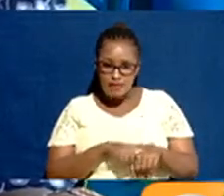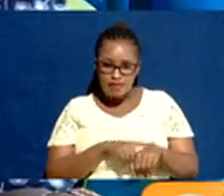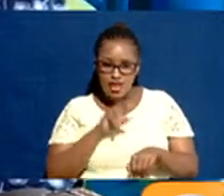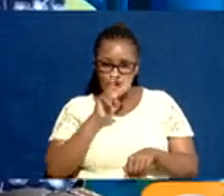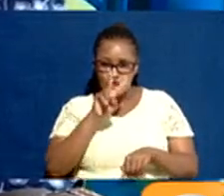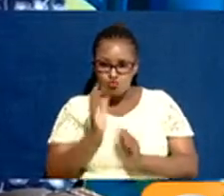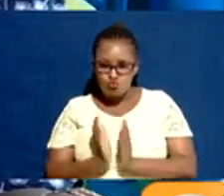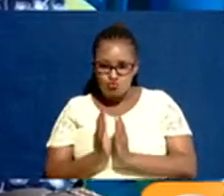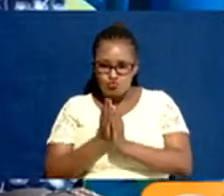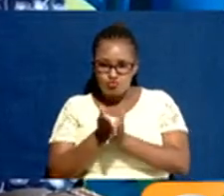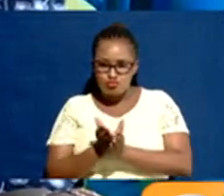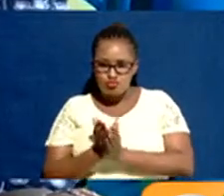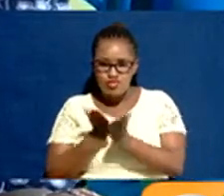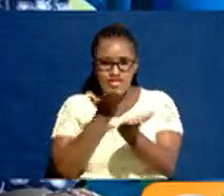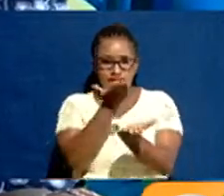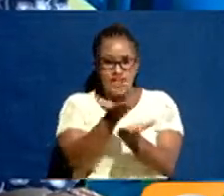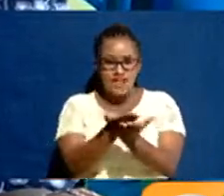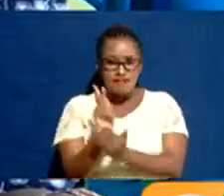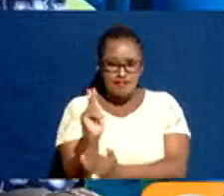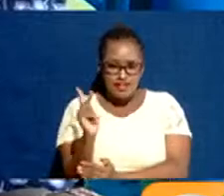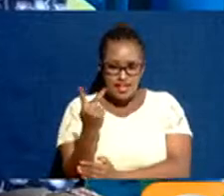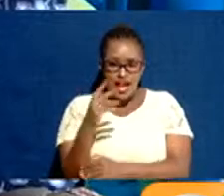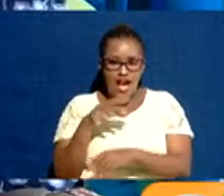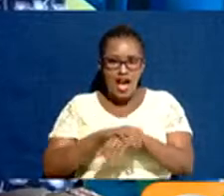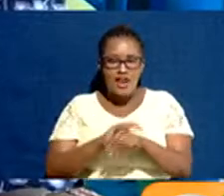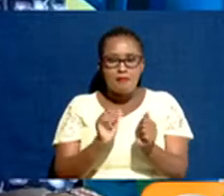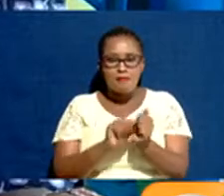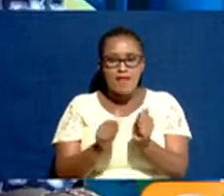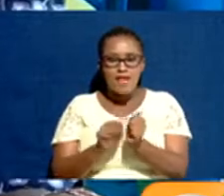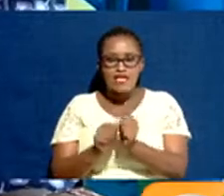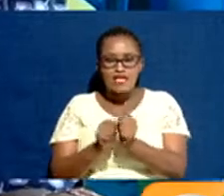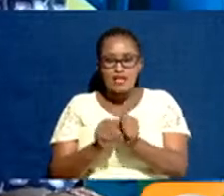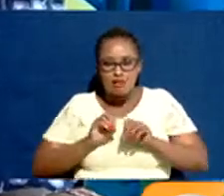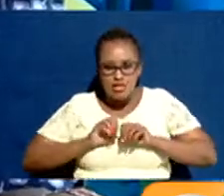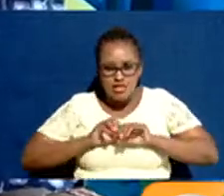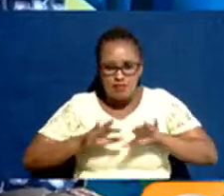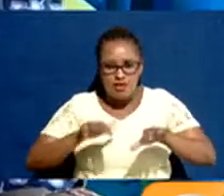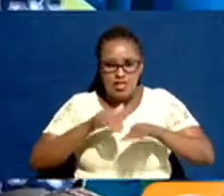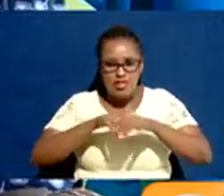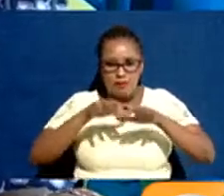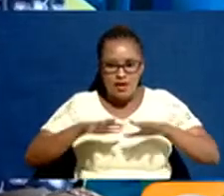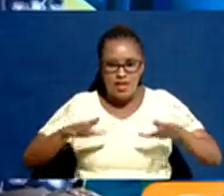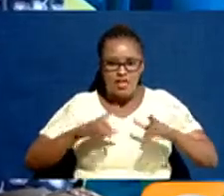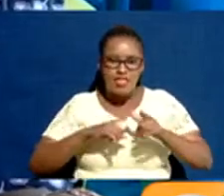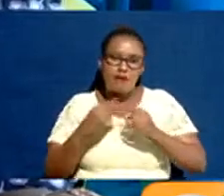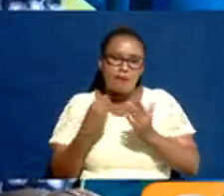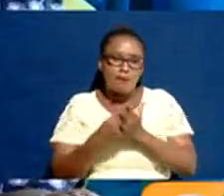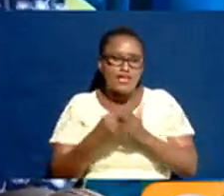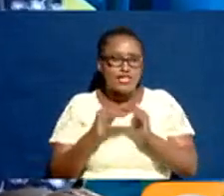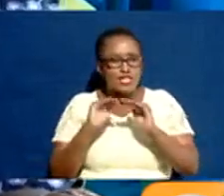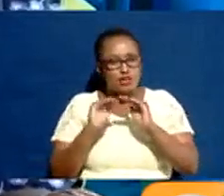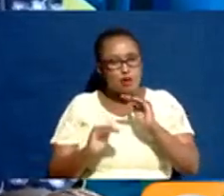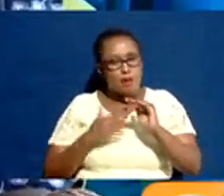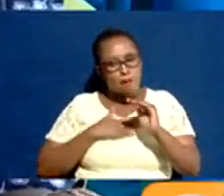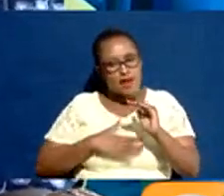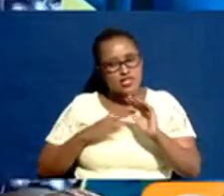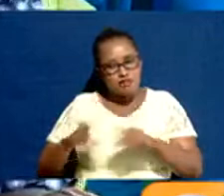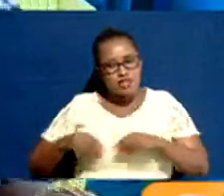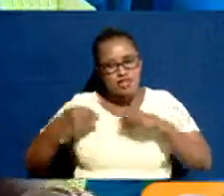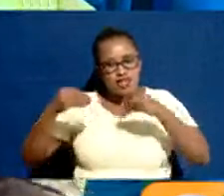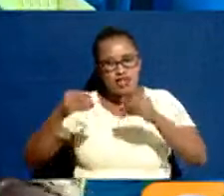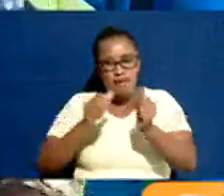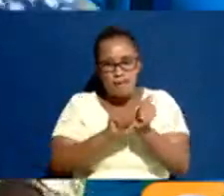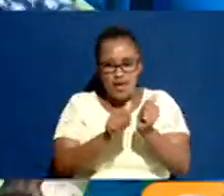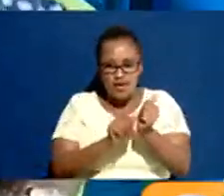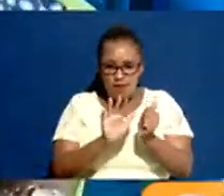in the country and the maize is offloaded into the market, the prices will come down. Please release your maize. If